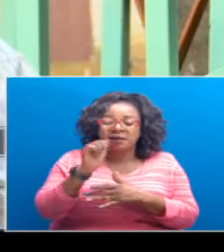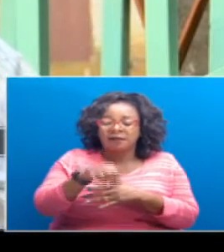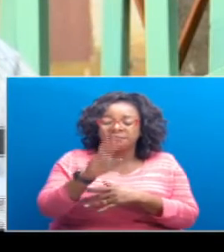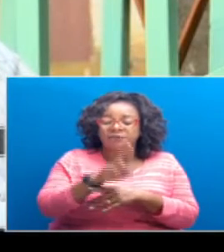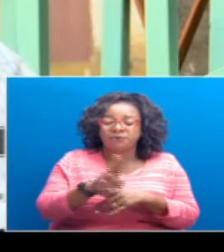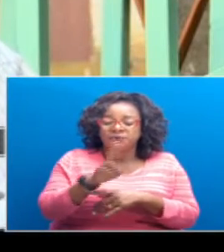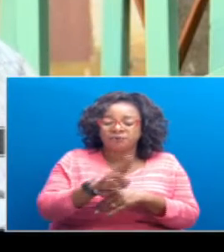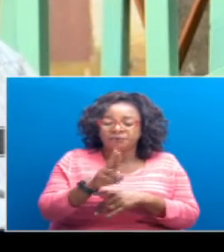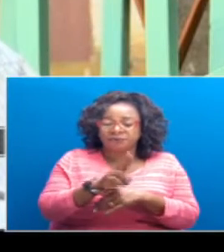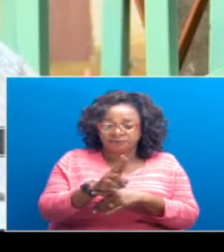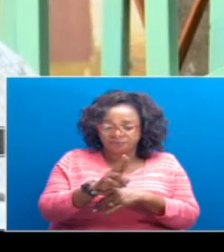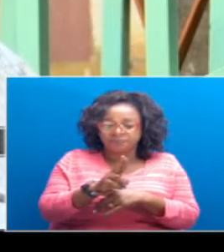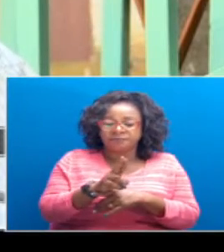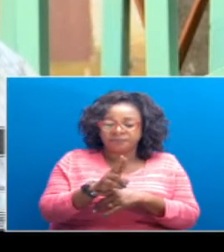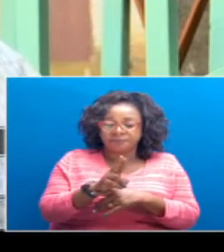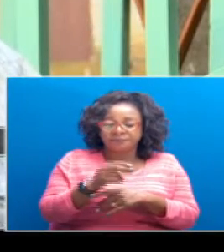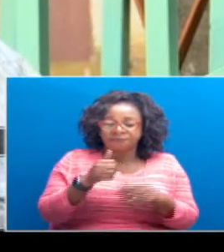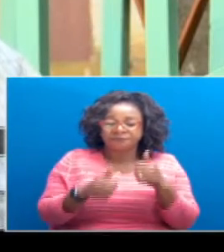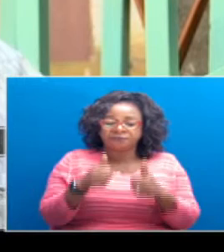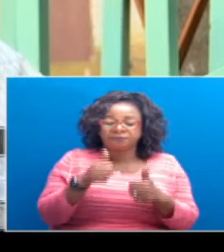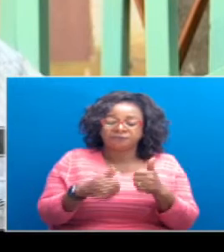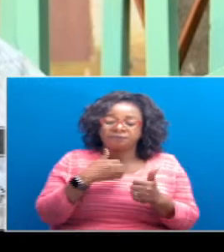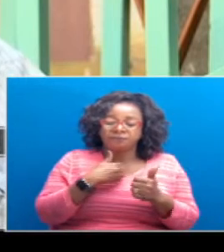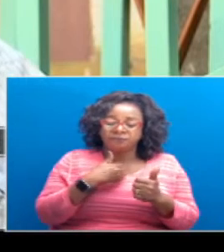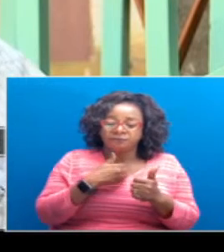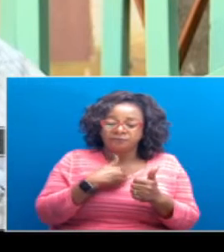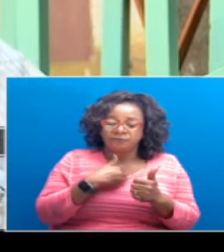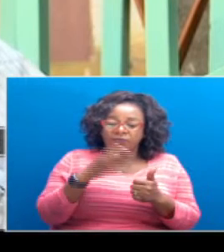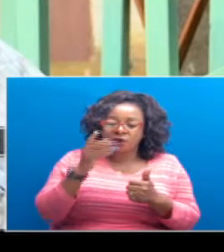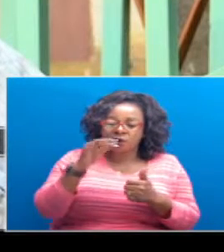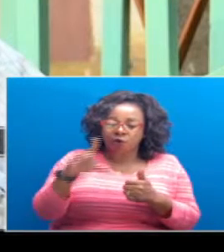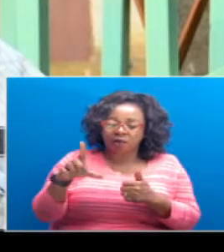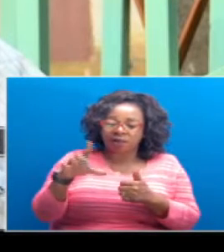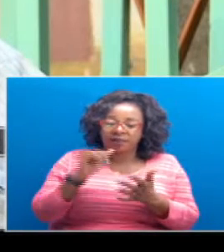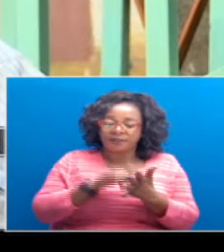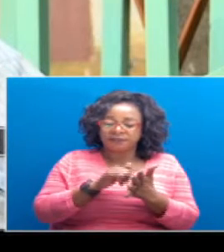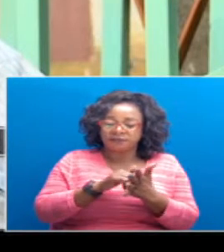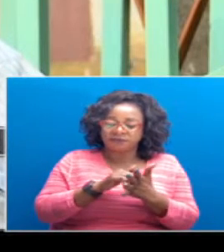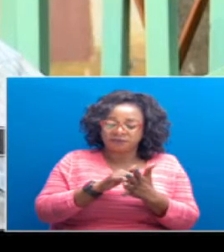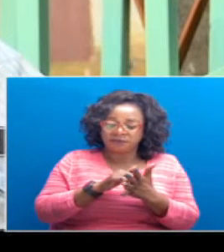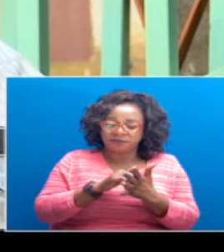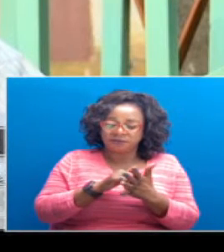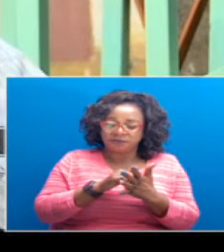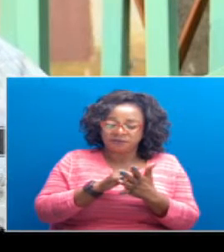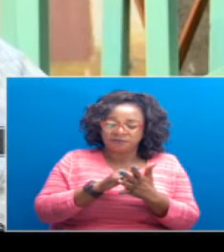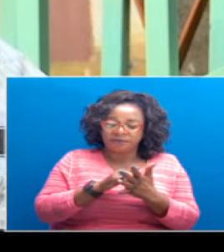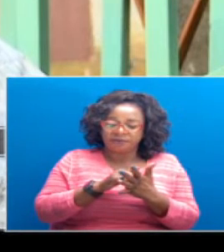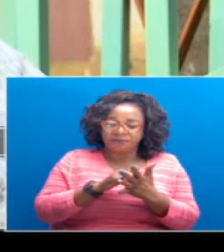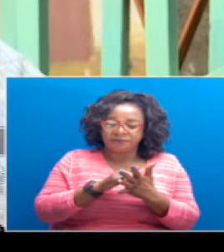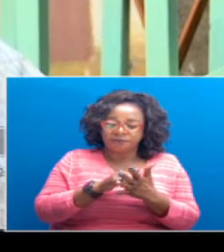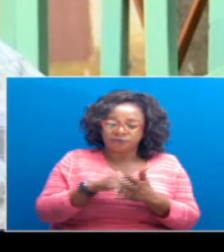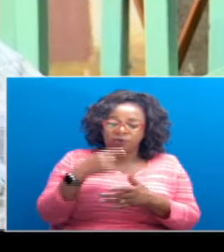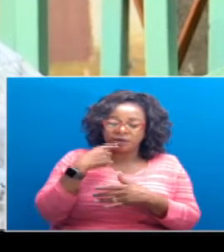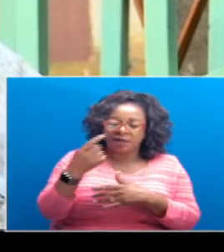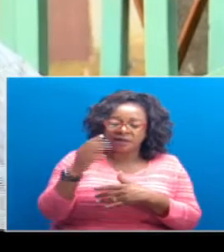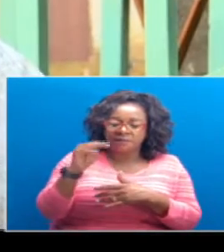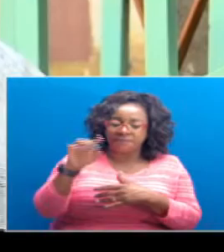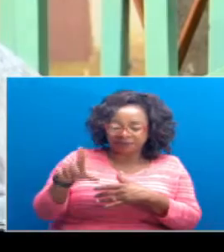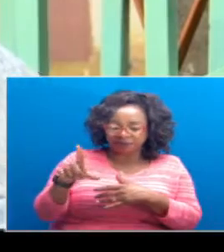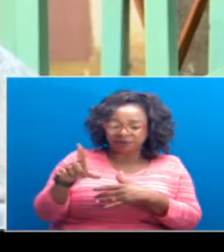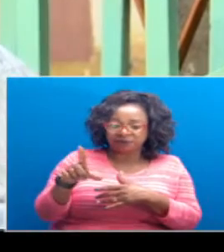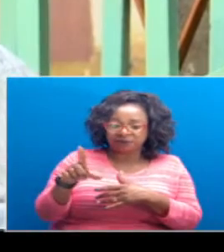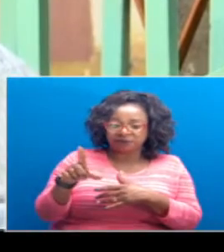the Relishua tree, which has an oil that 100 mils of oil costs